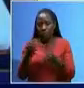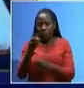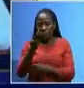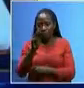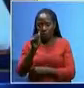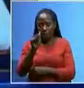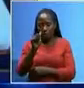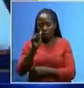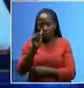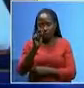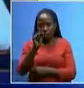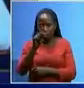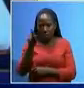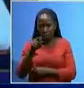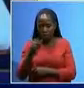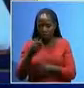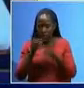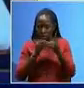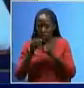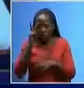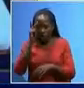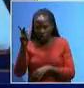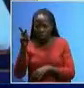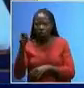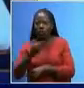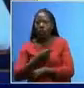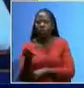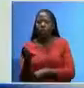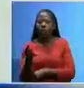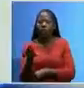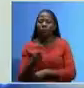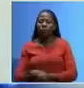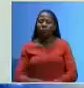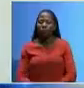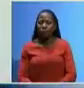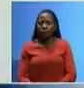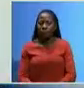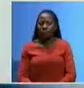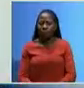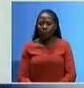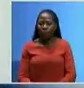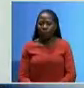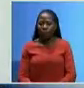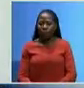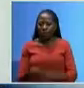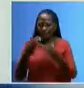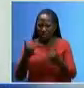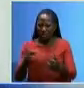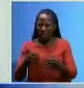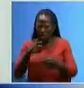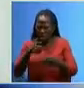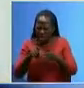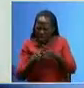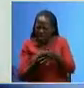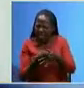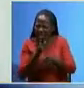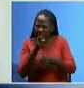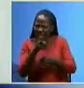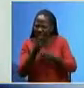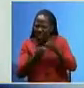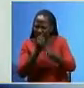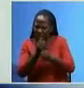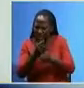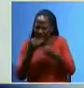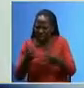speaking in the Kittwe this morning at a media briefing. January 2020, at the beginning of this year, the cost of living in